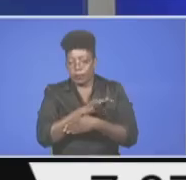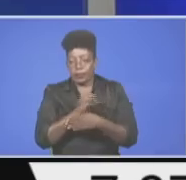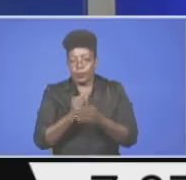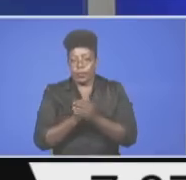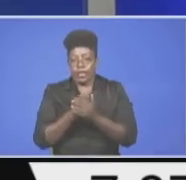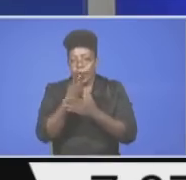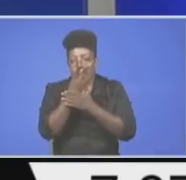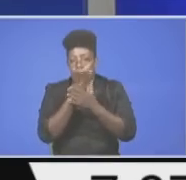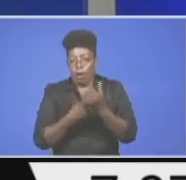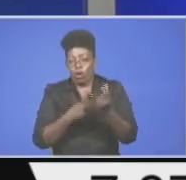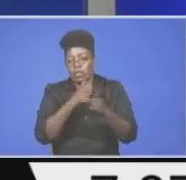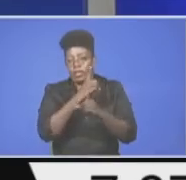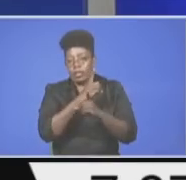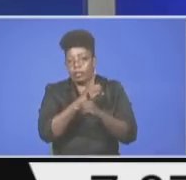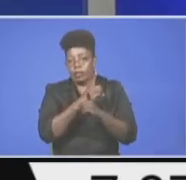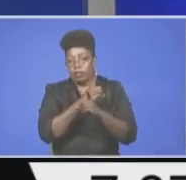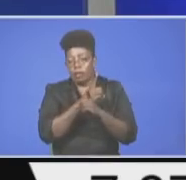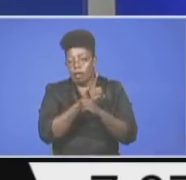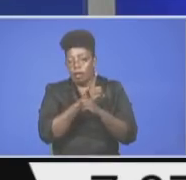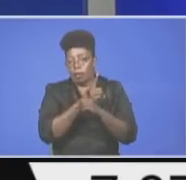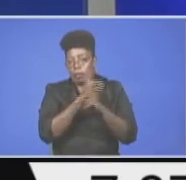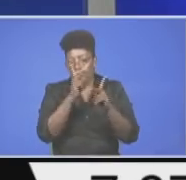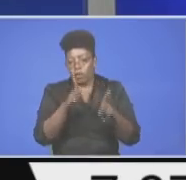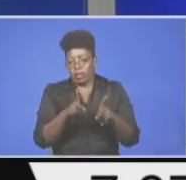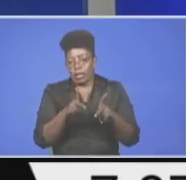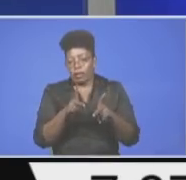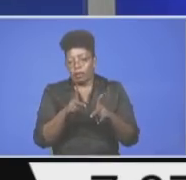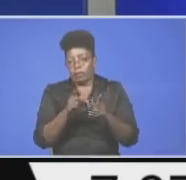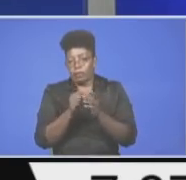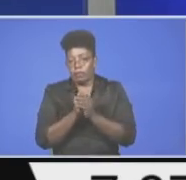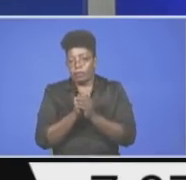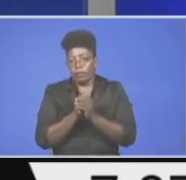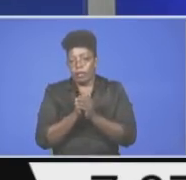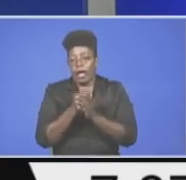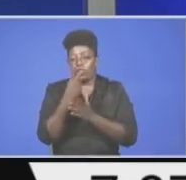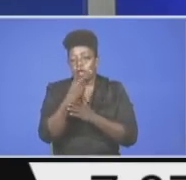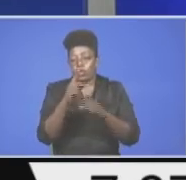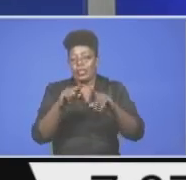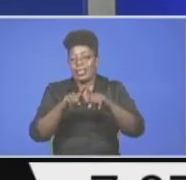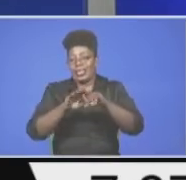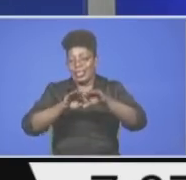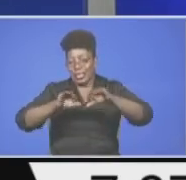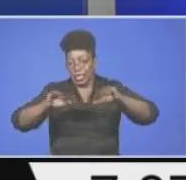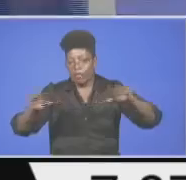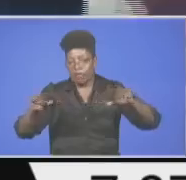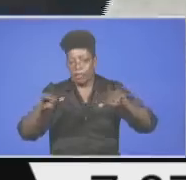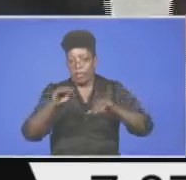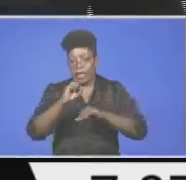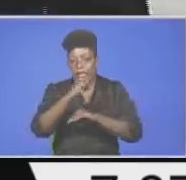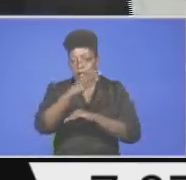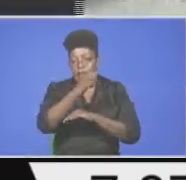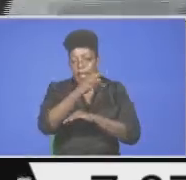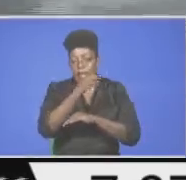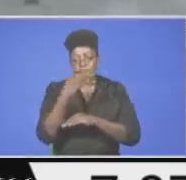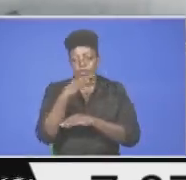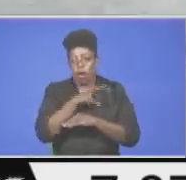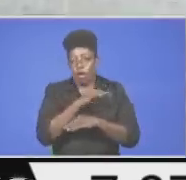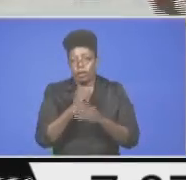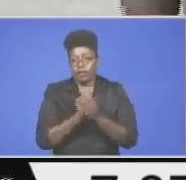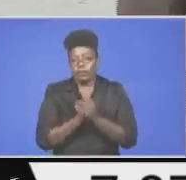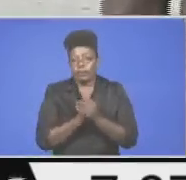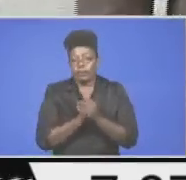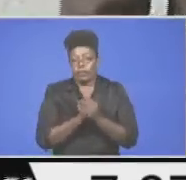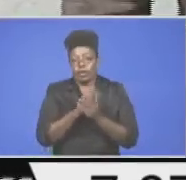both of the defendants snared unsuspecting victims in two unrelated fraud schemes. 44-year-old